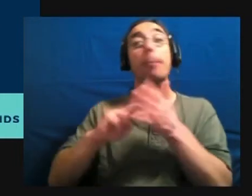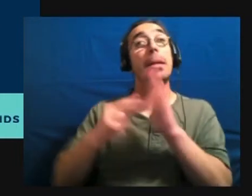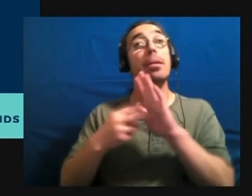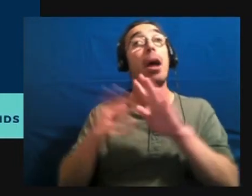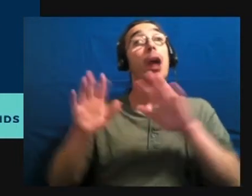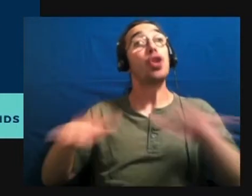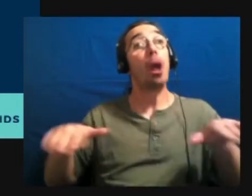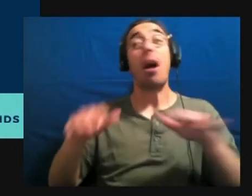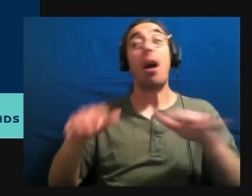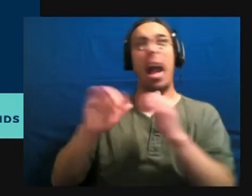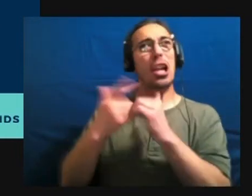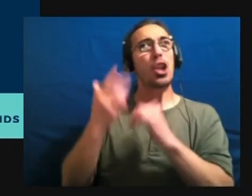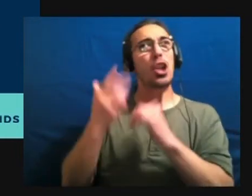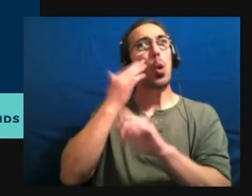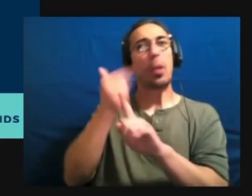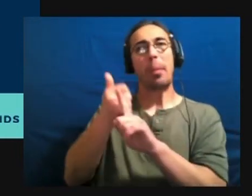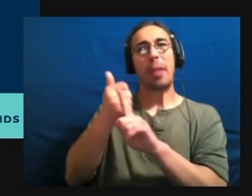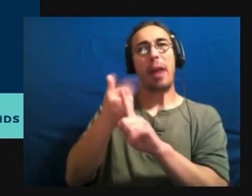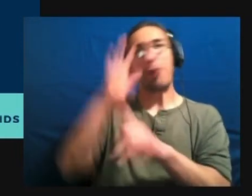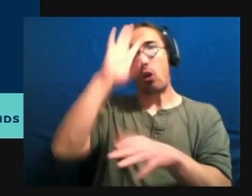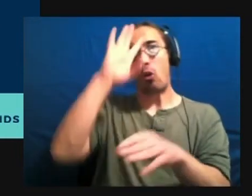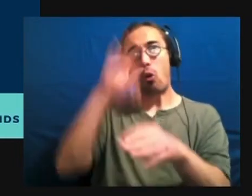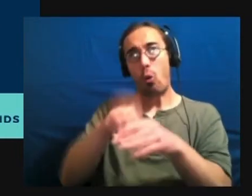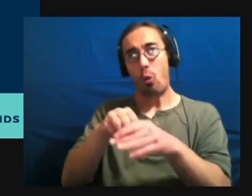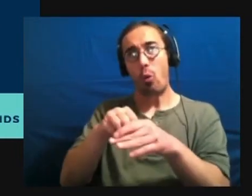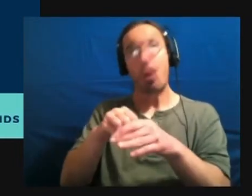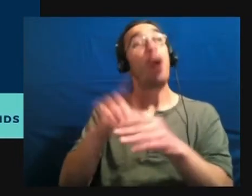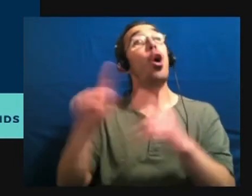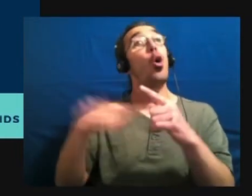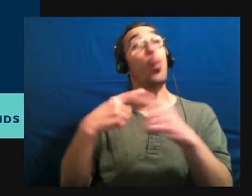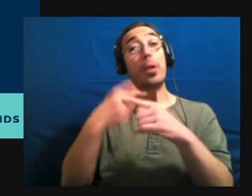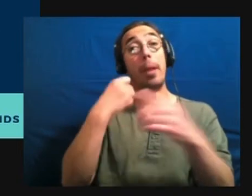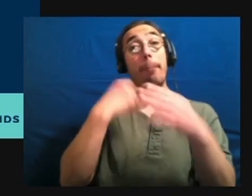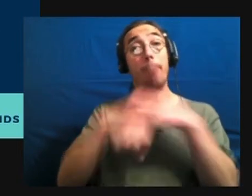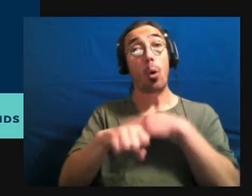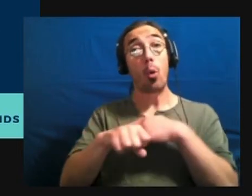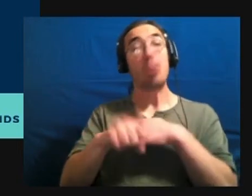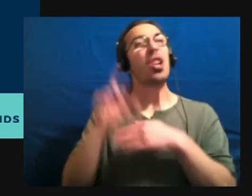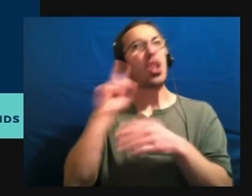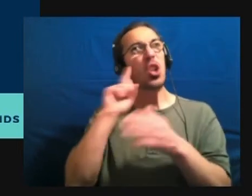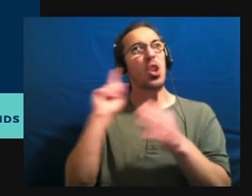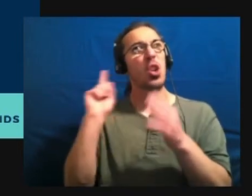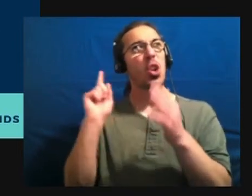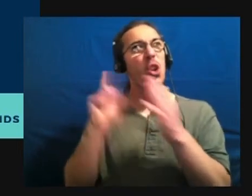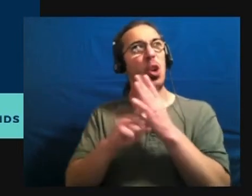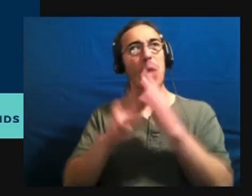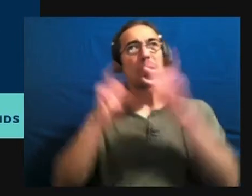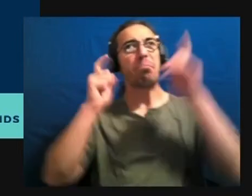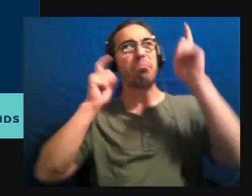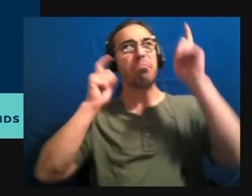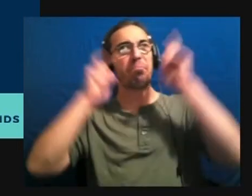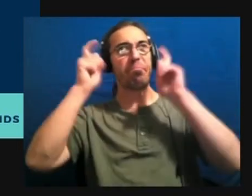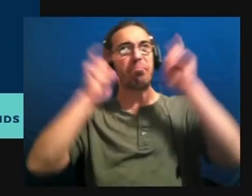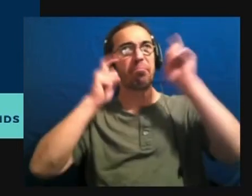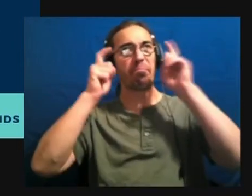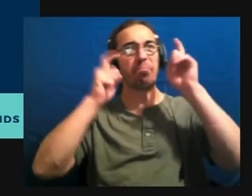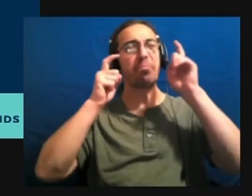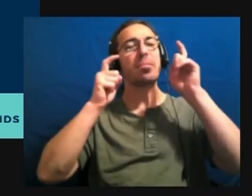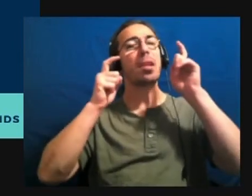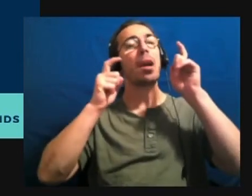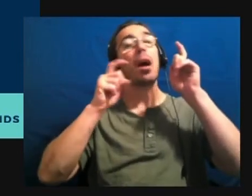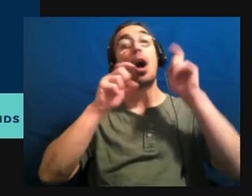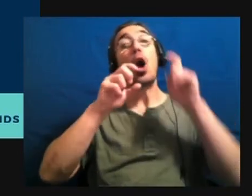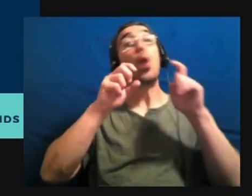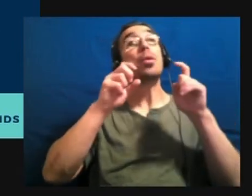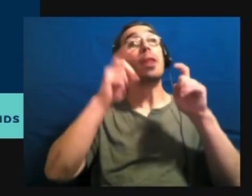At birth, you might notice some differences in facial asymmetry. So I,